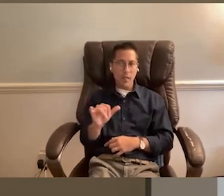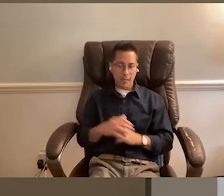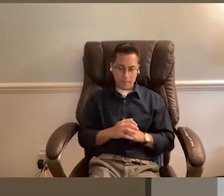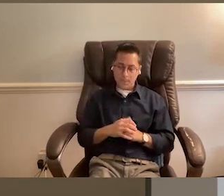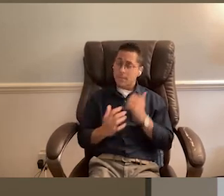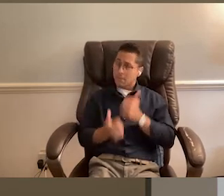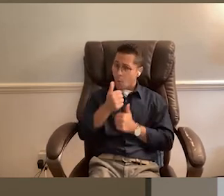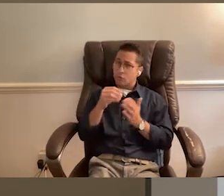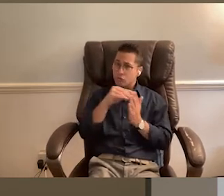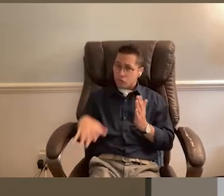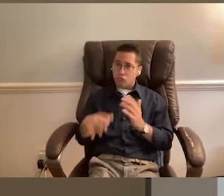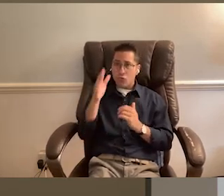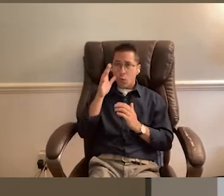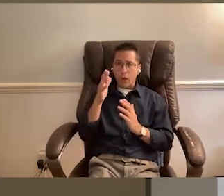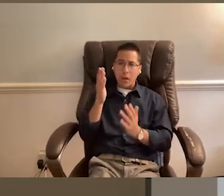to take more stuff.